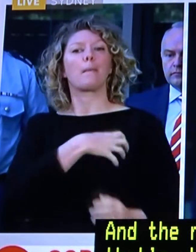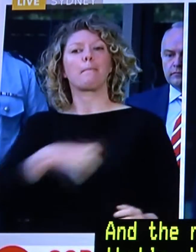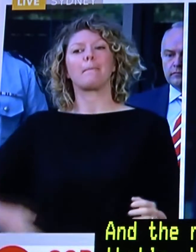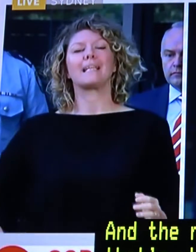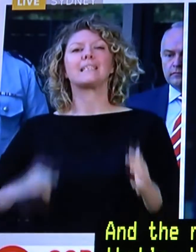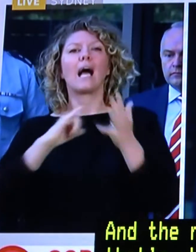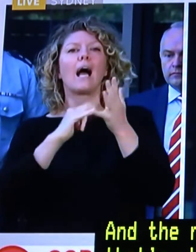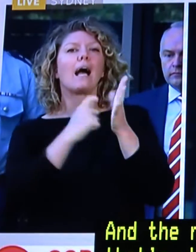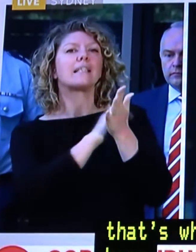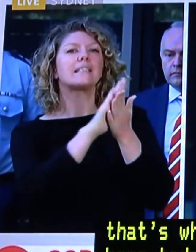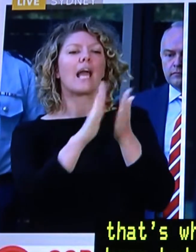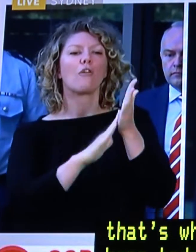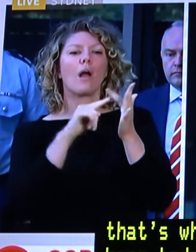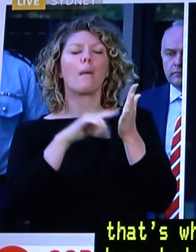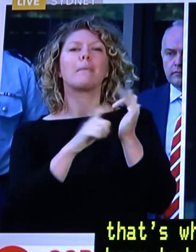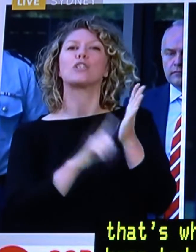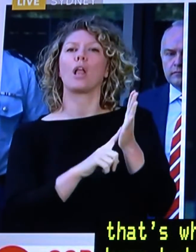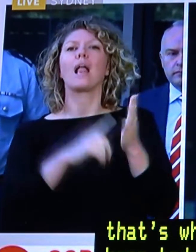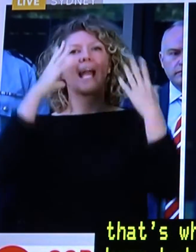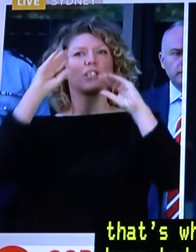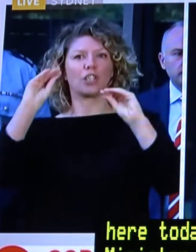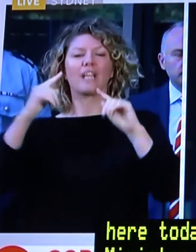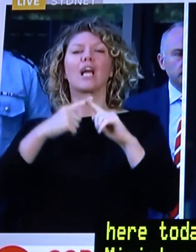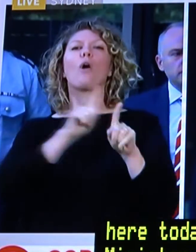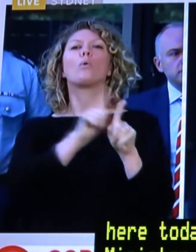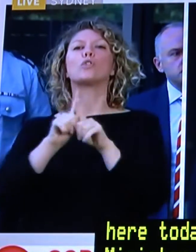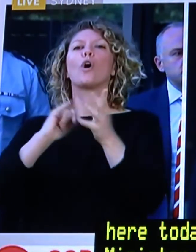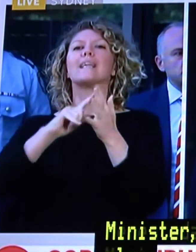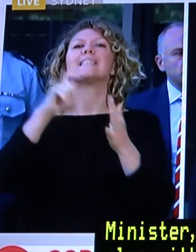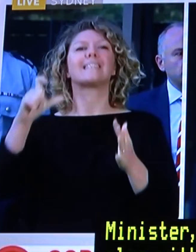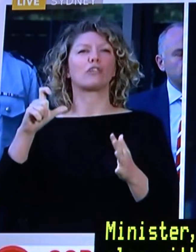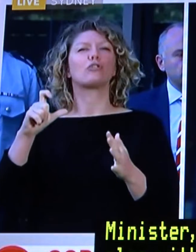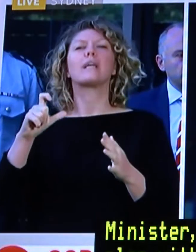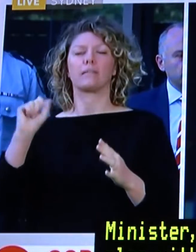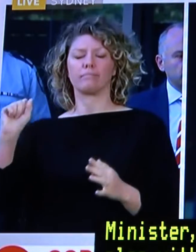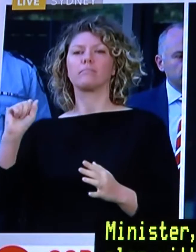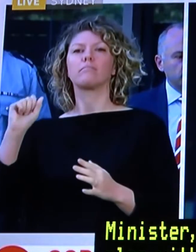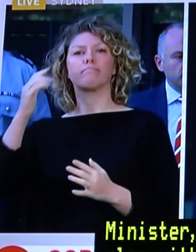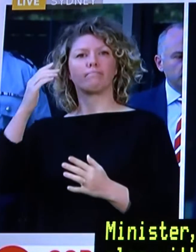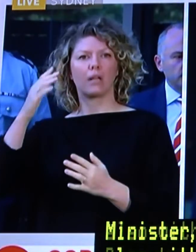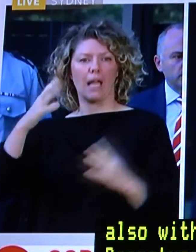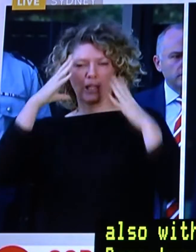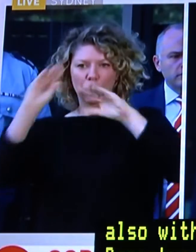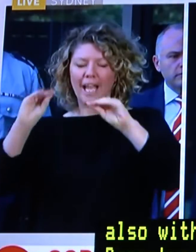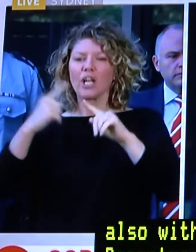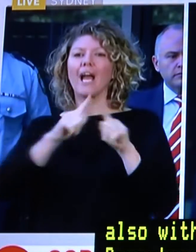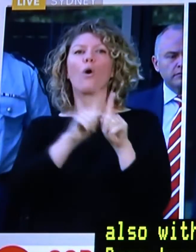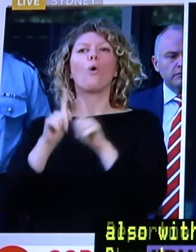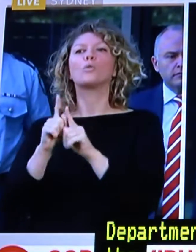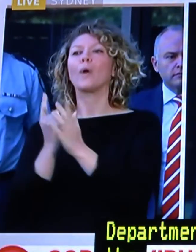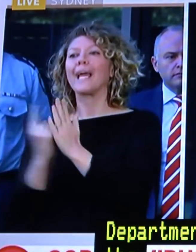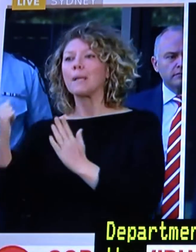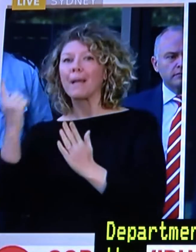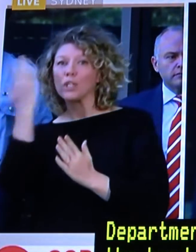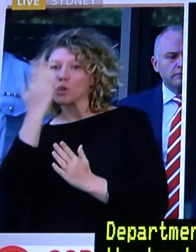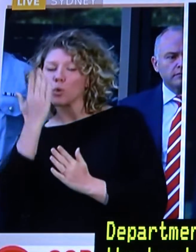Sarah Mitchell, also with the Secretary of the Department of Education, Mark Scott, the Head of the Catholic School System, Dallas McInerney, the Head of the Independent